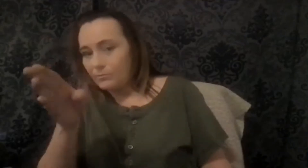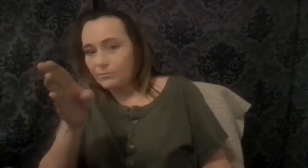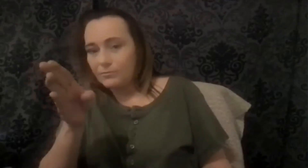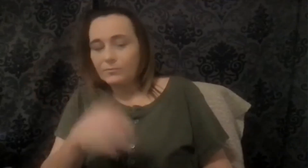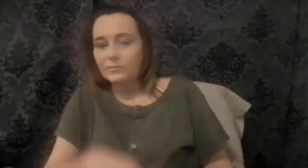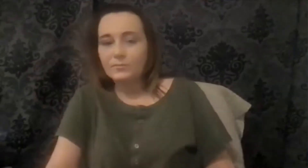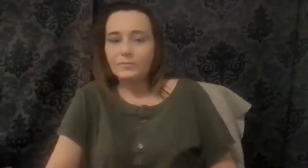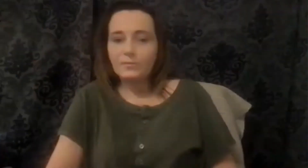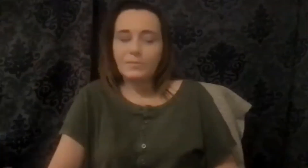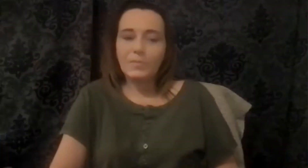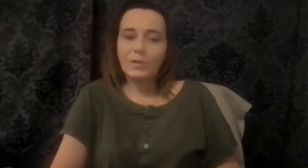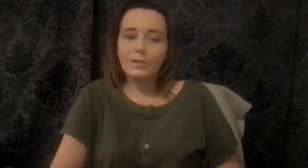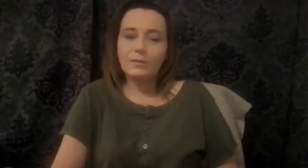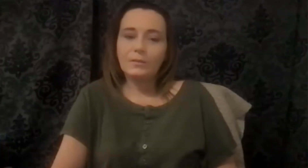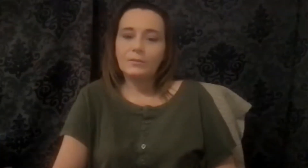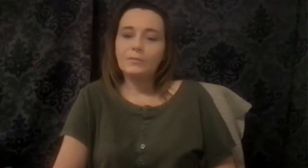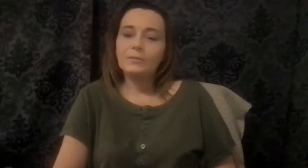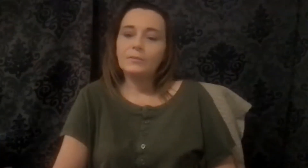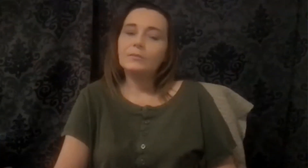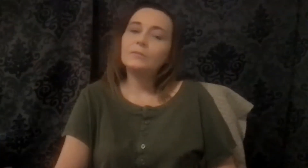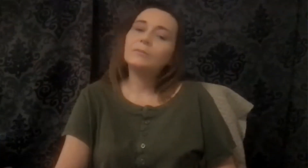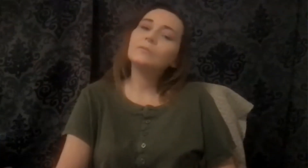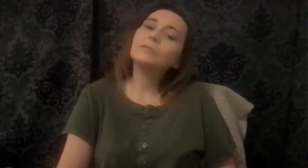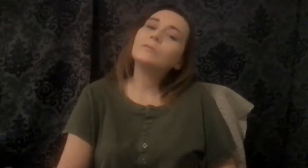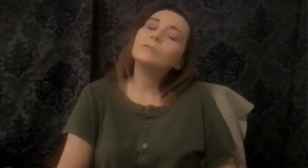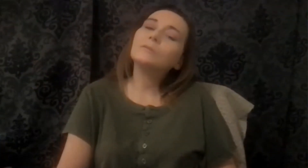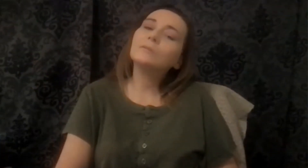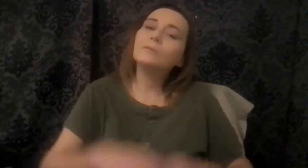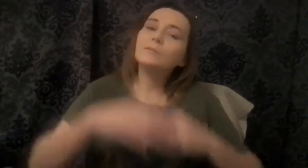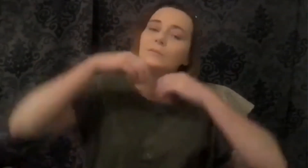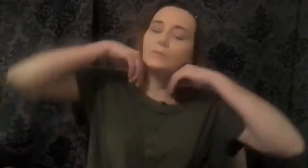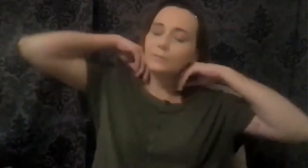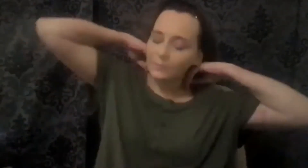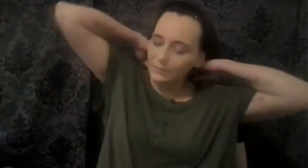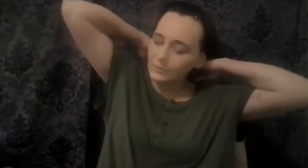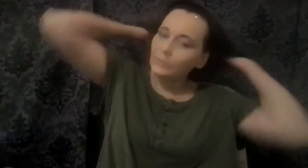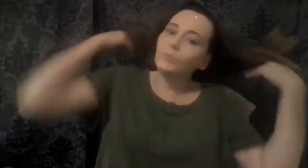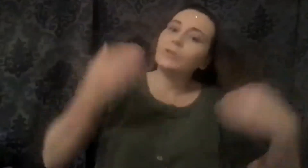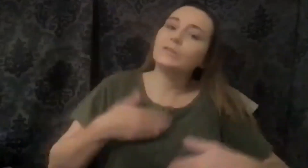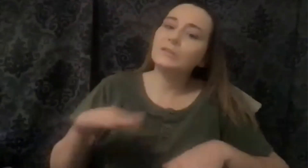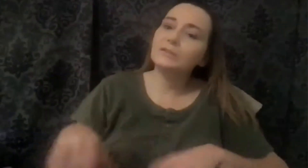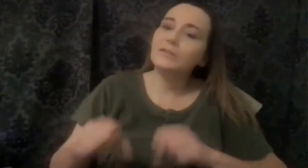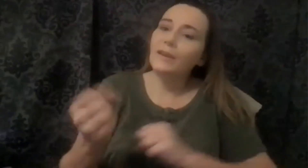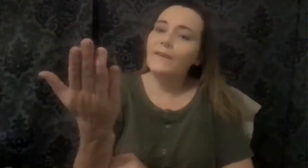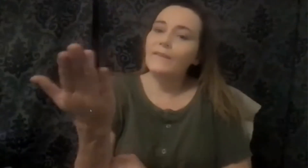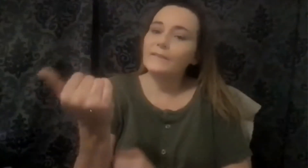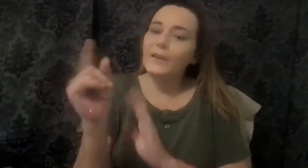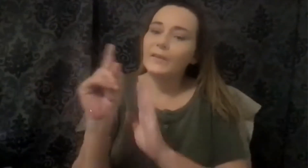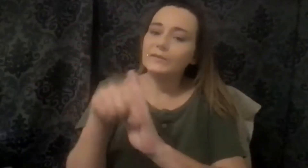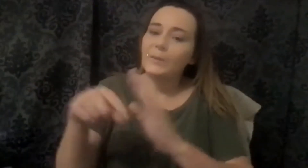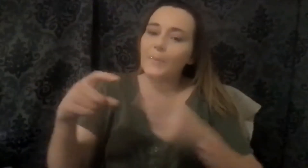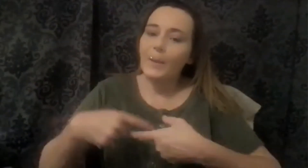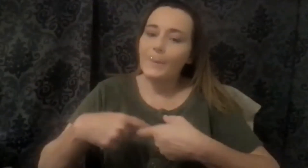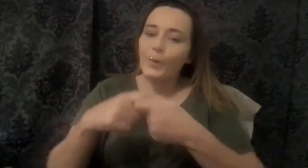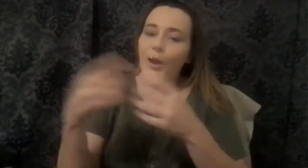Okay. Yeah, they are. Okay, so what I'd like to do is we're gonna take a 15-minute break. Yes. Okay, and then we'll come back and deal with